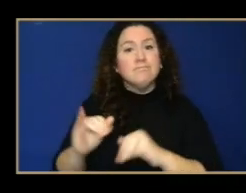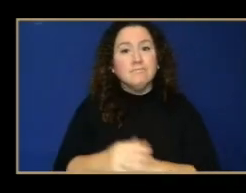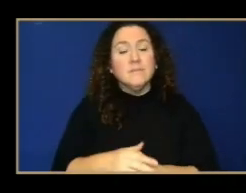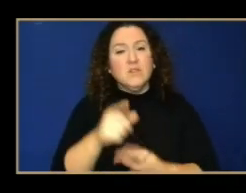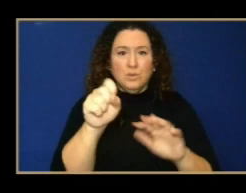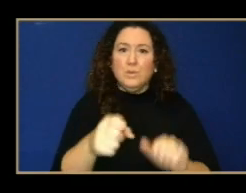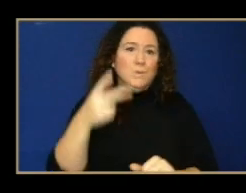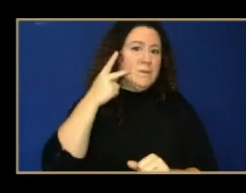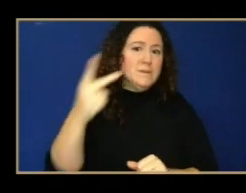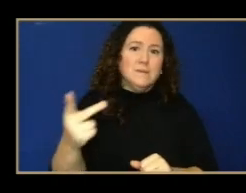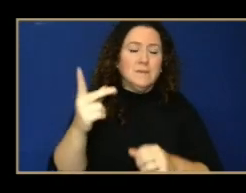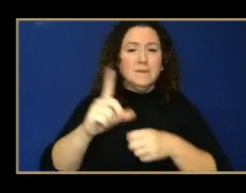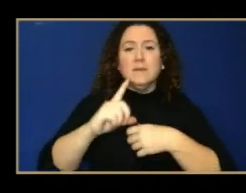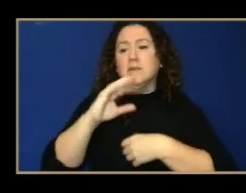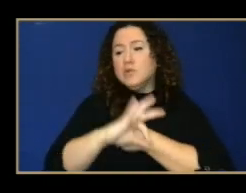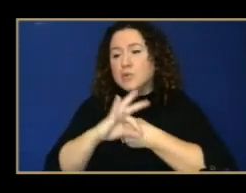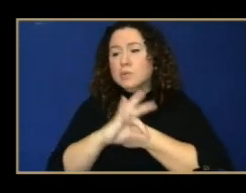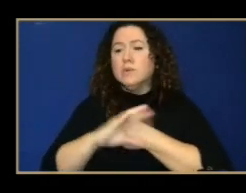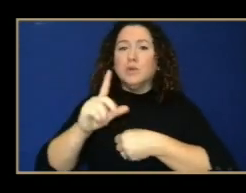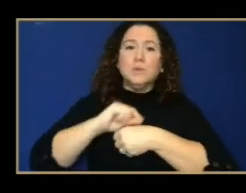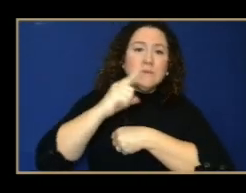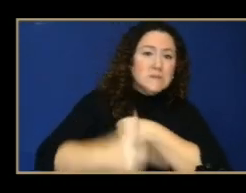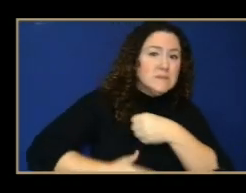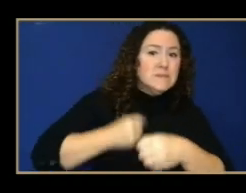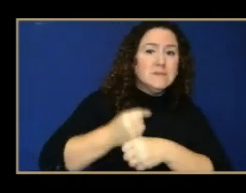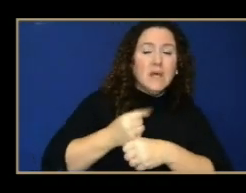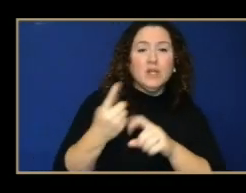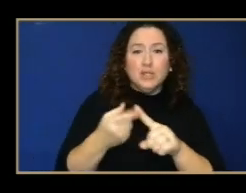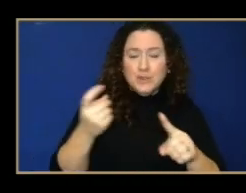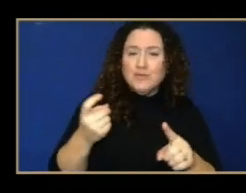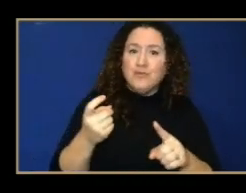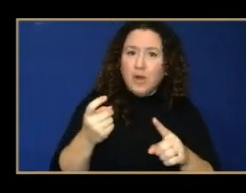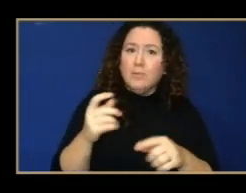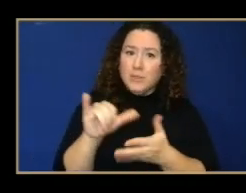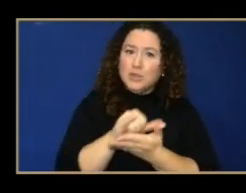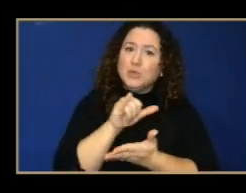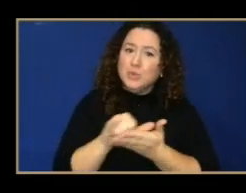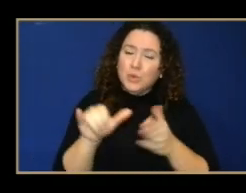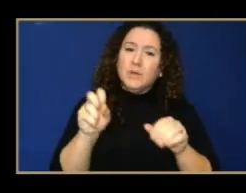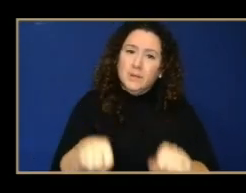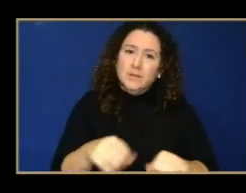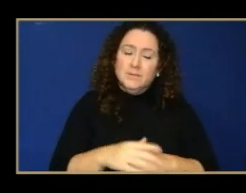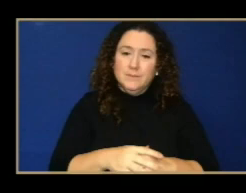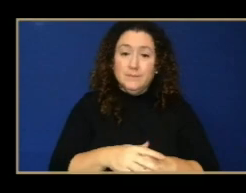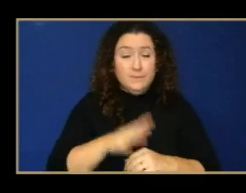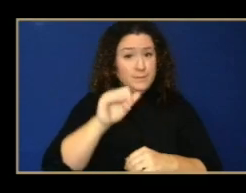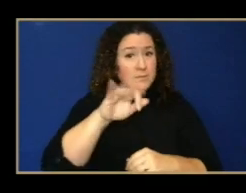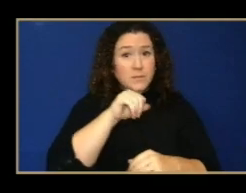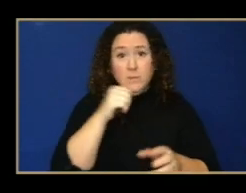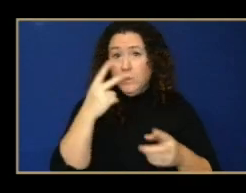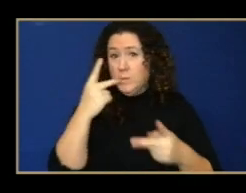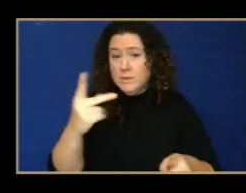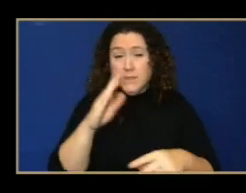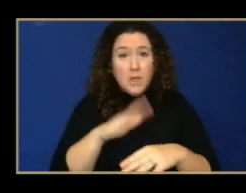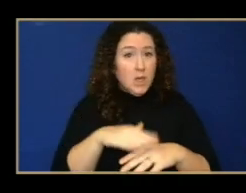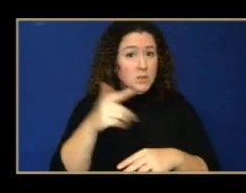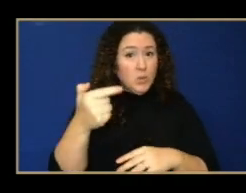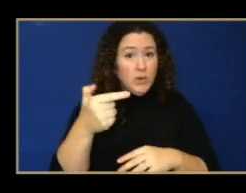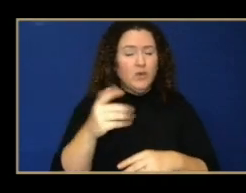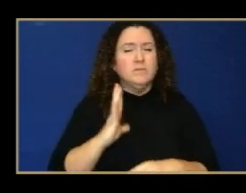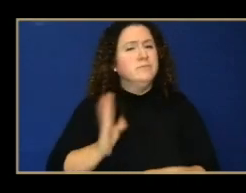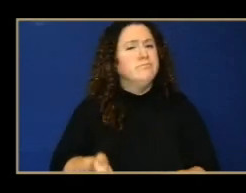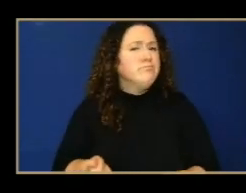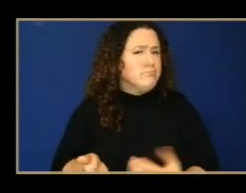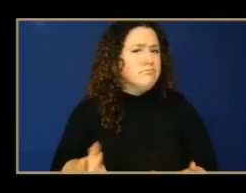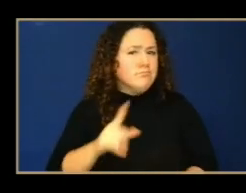from a place like New York. And if you don't see it on the 21st, that's okay, because who knows? You might have clouds. You might have some might